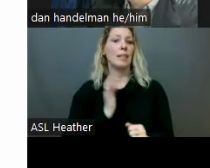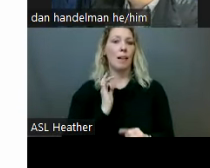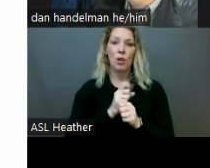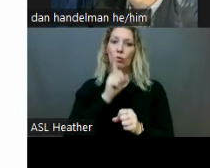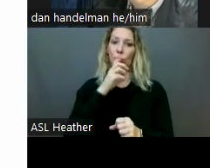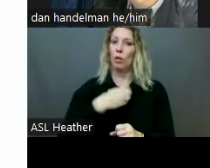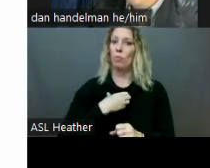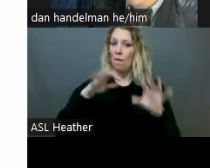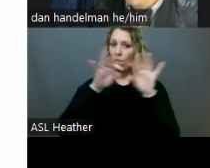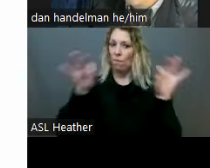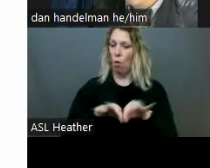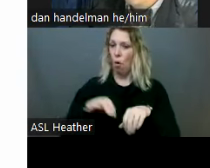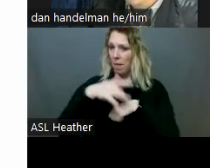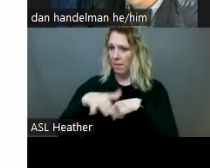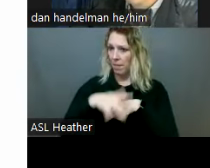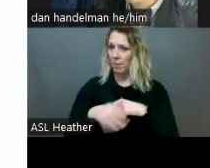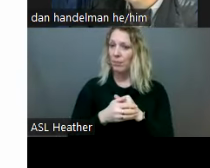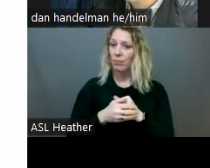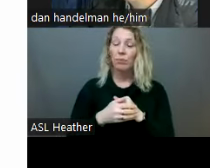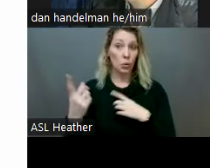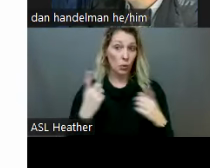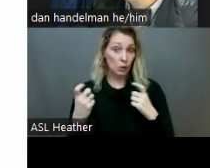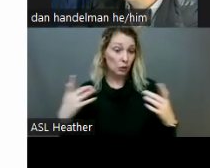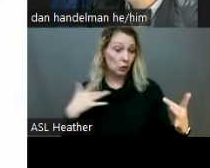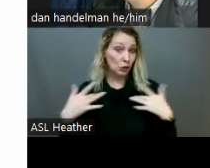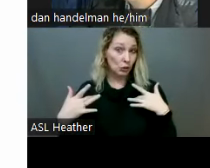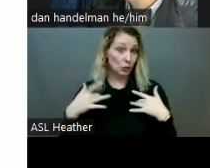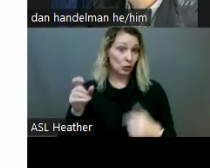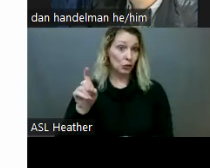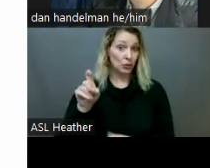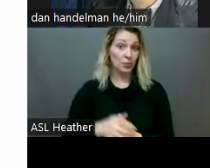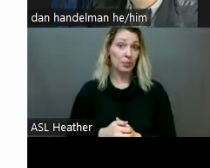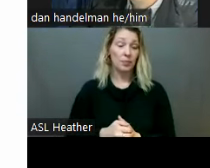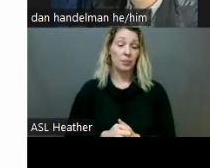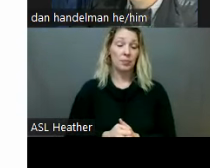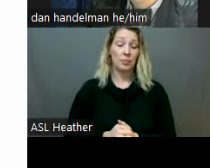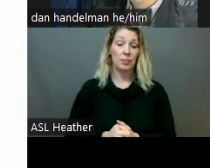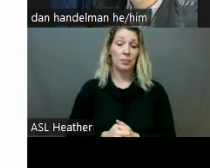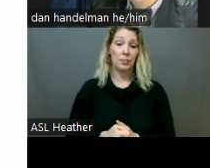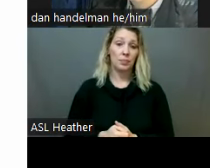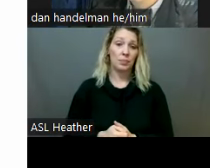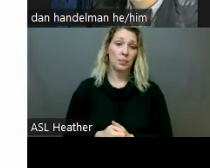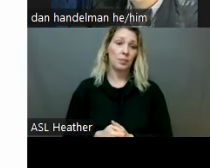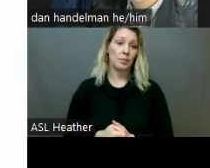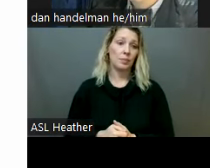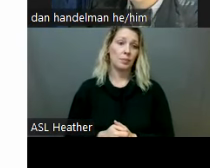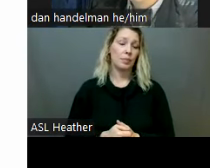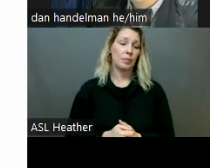Are there any questions or concerns on these 3 passages?